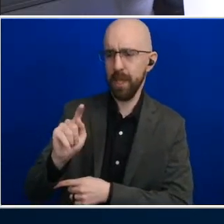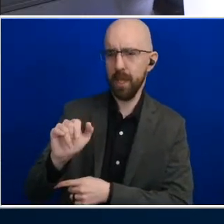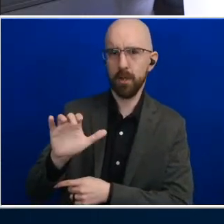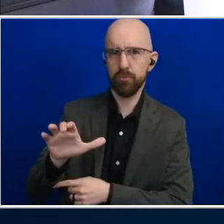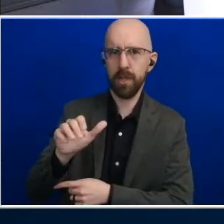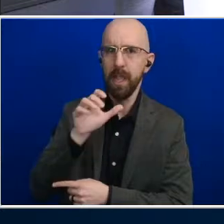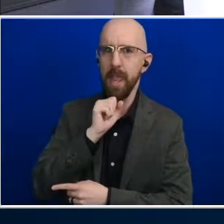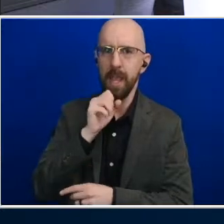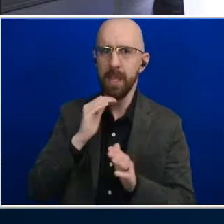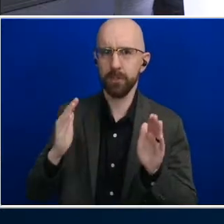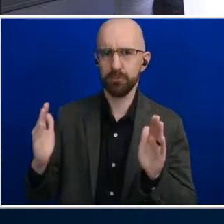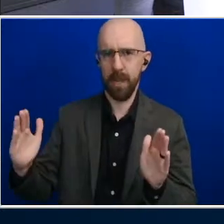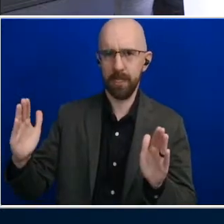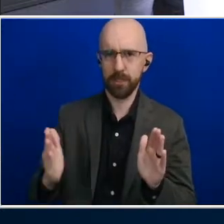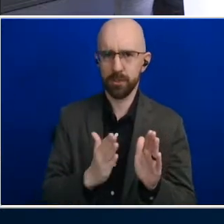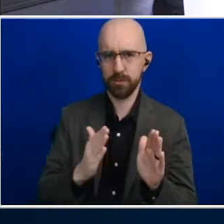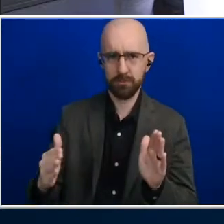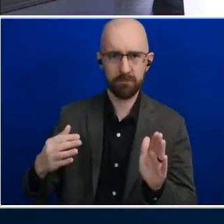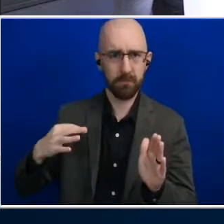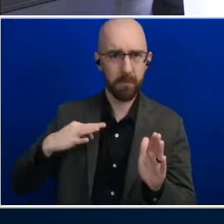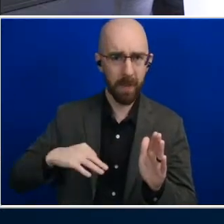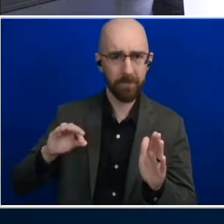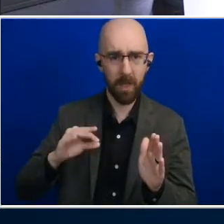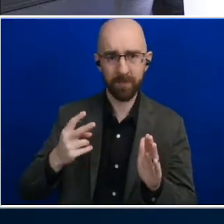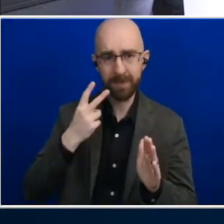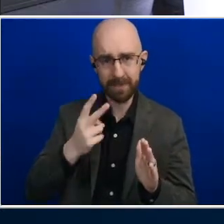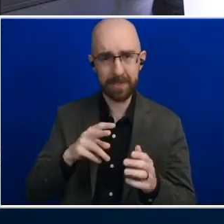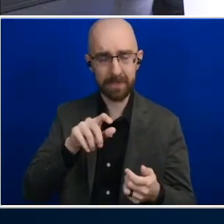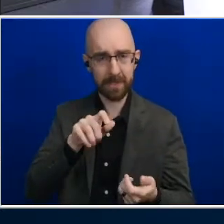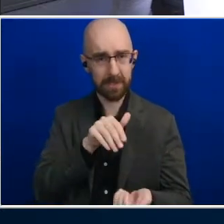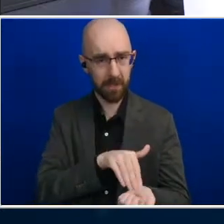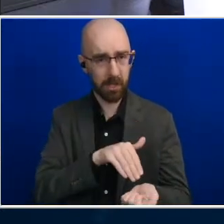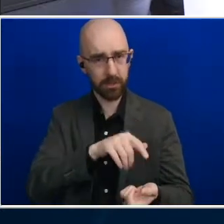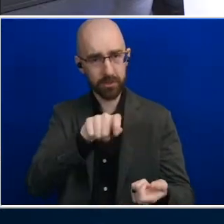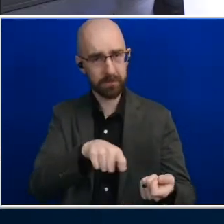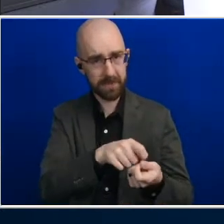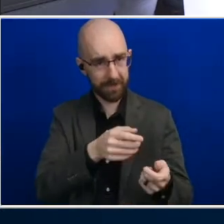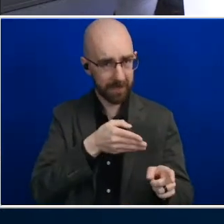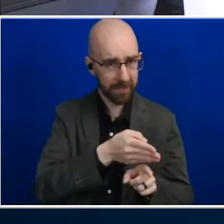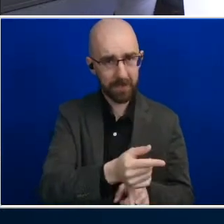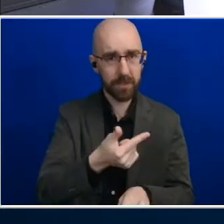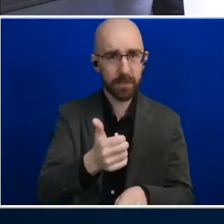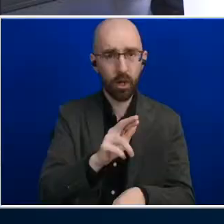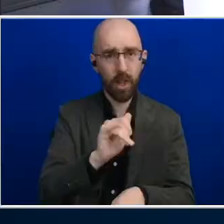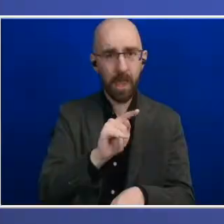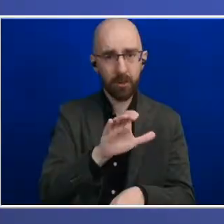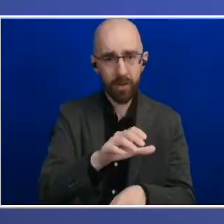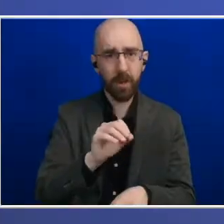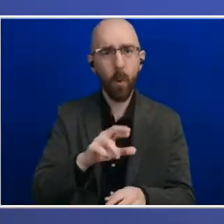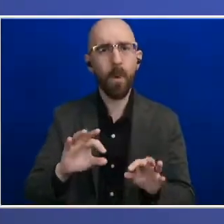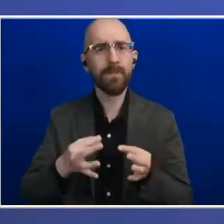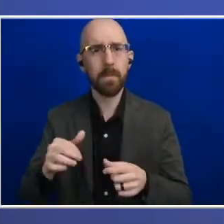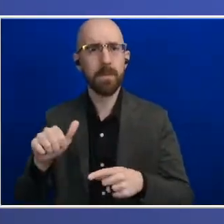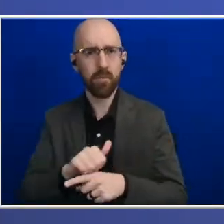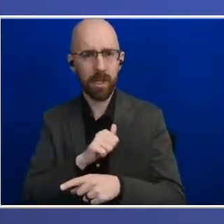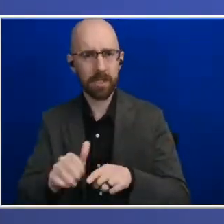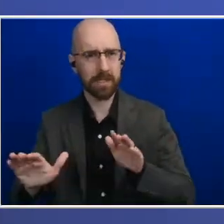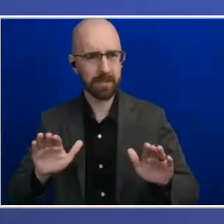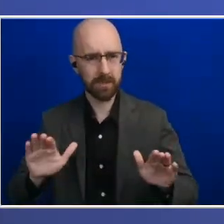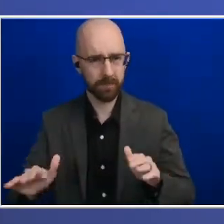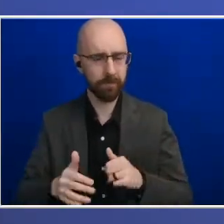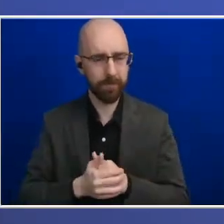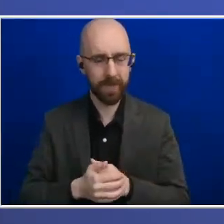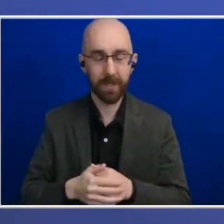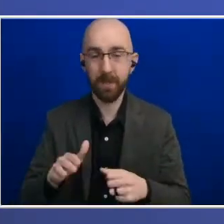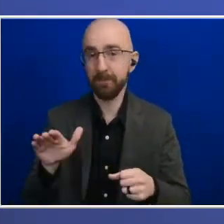benefits of seeing a geriatric physician versus a family practice physician? So I'm, full disclosure, I'm